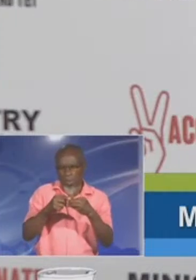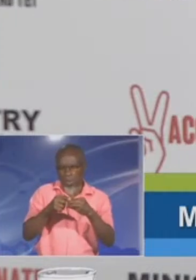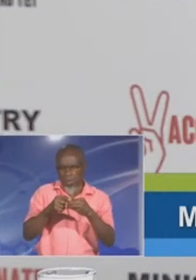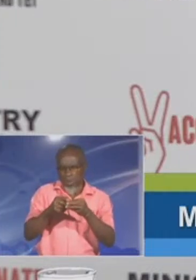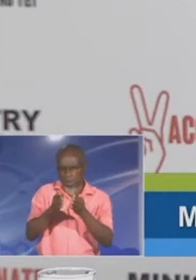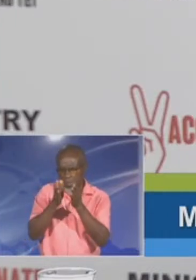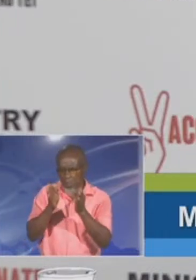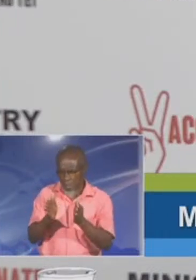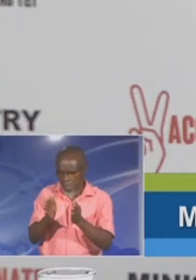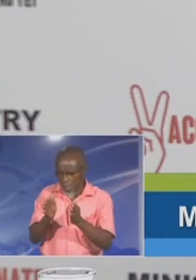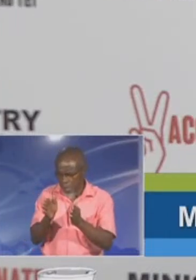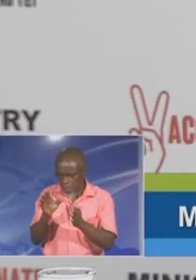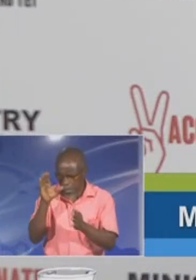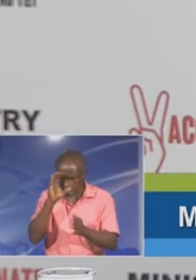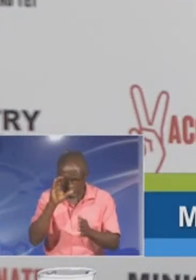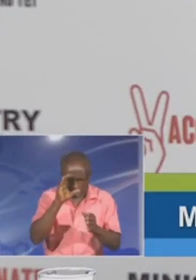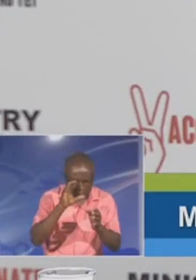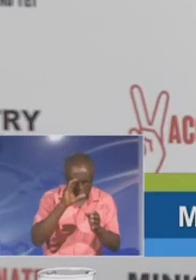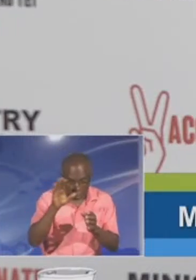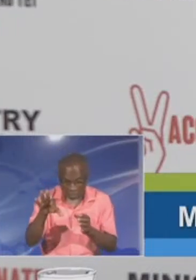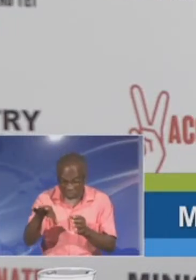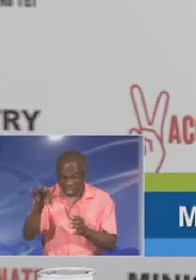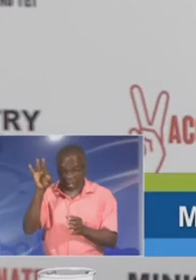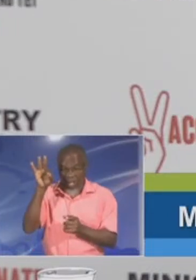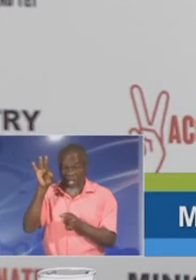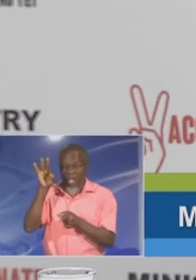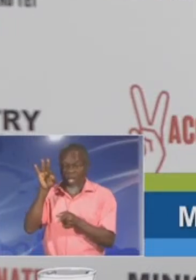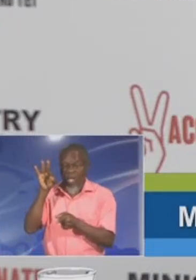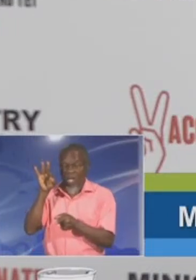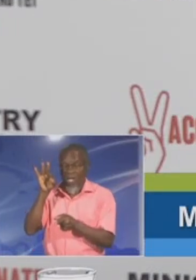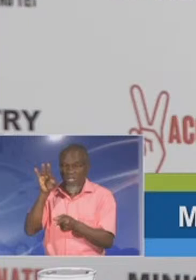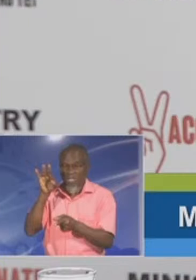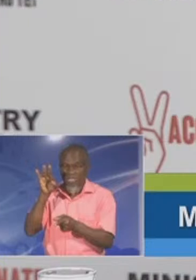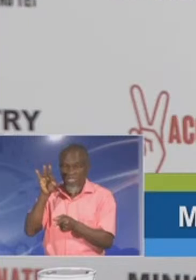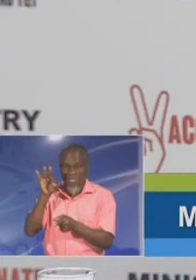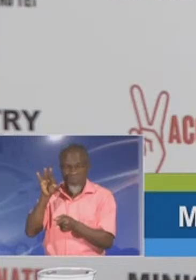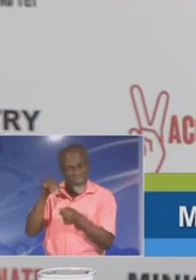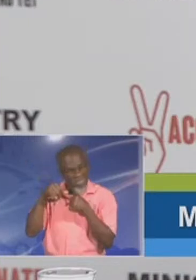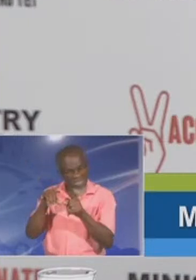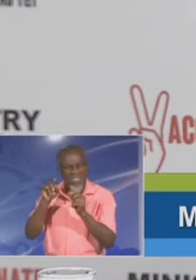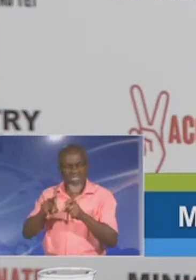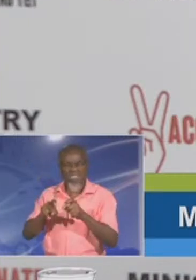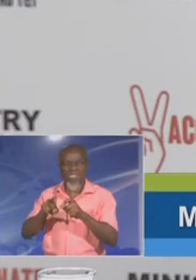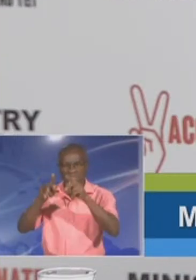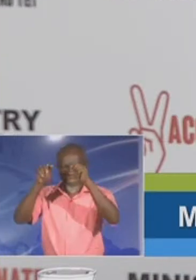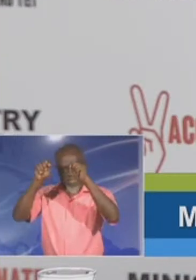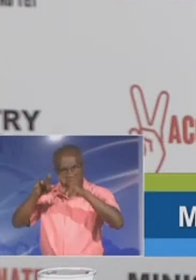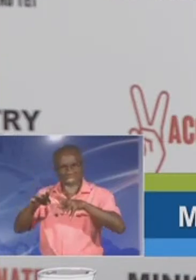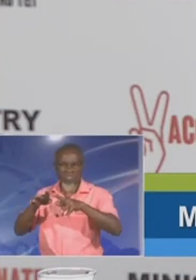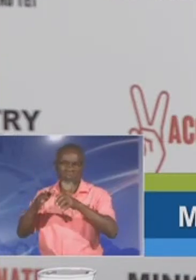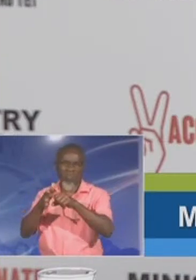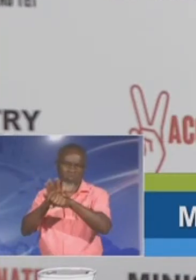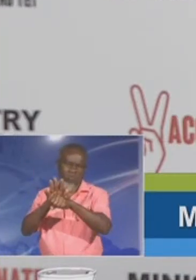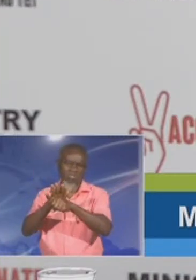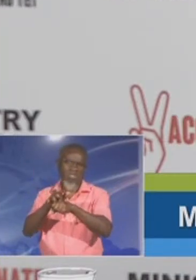that the protocol at this time is still that a COVID test needs to be done, because that guides how